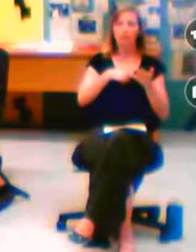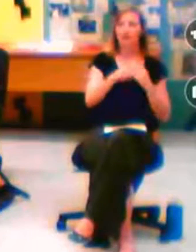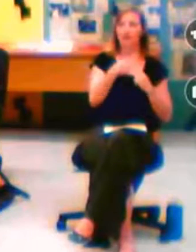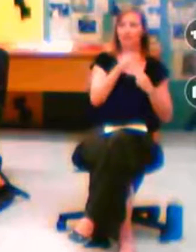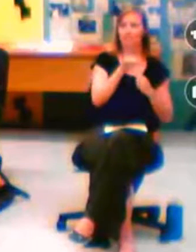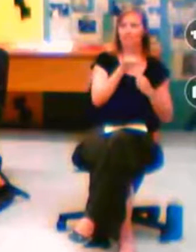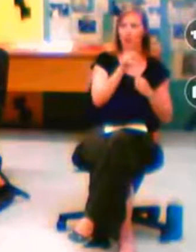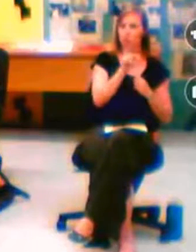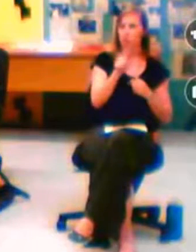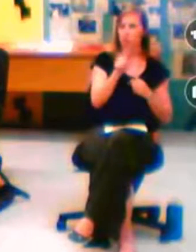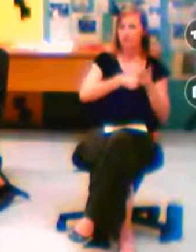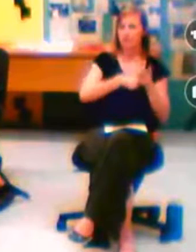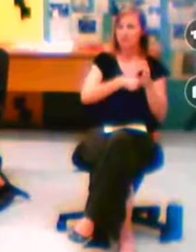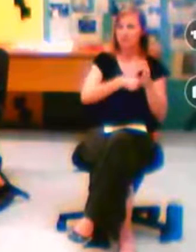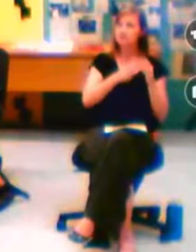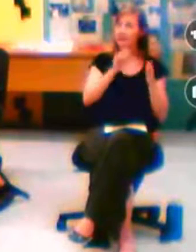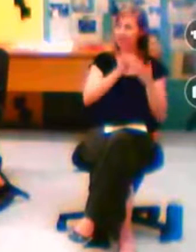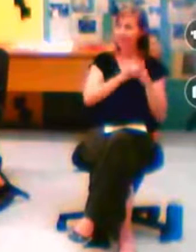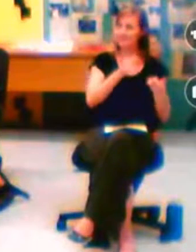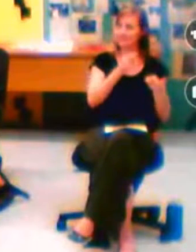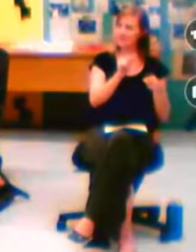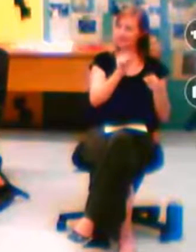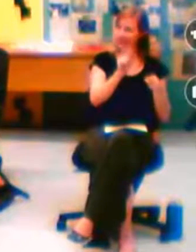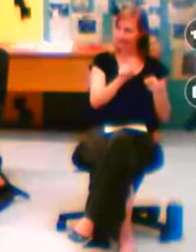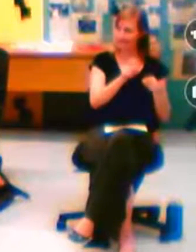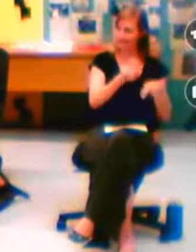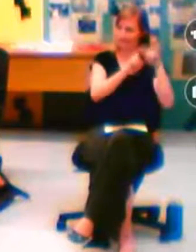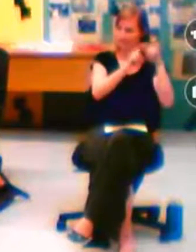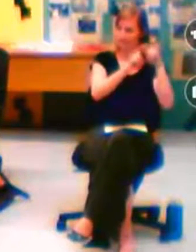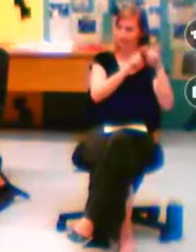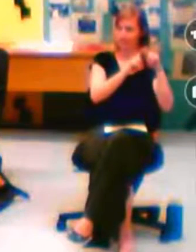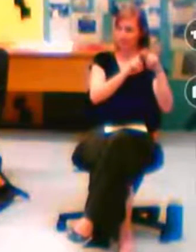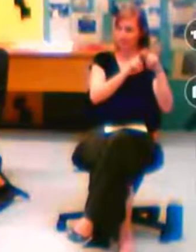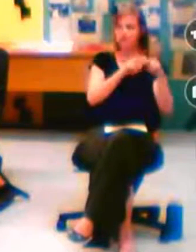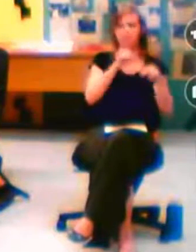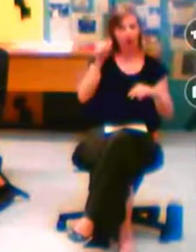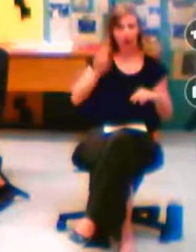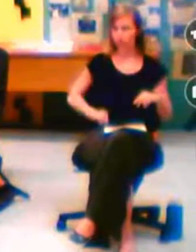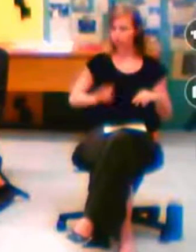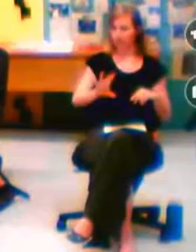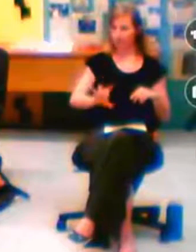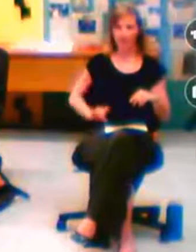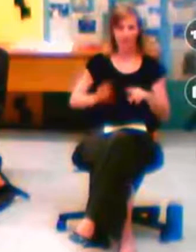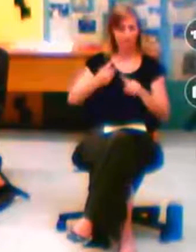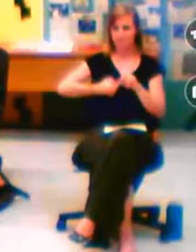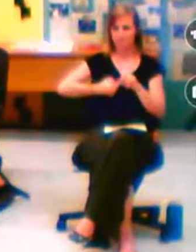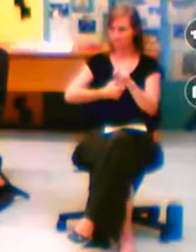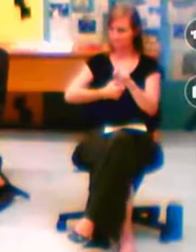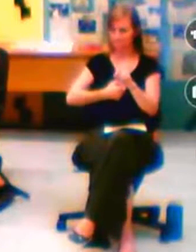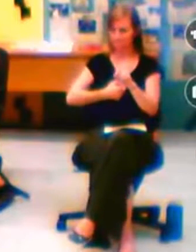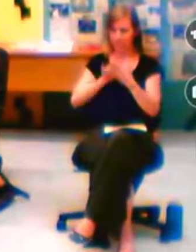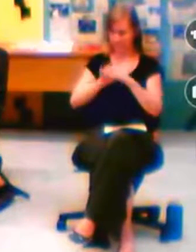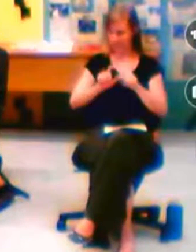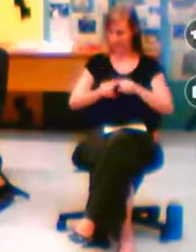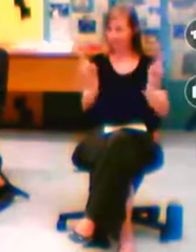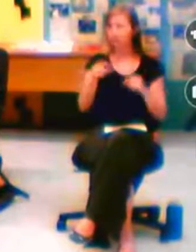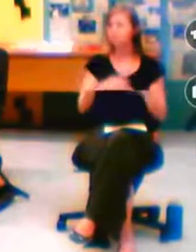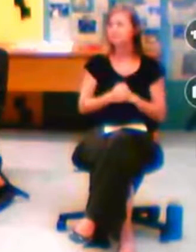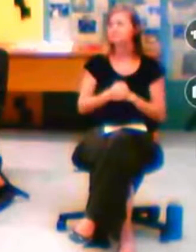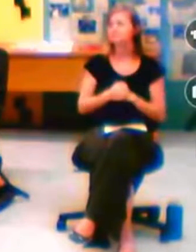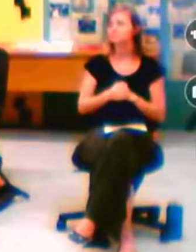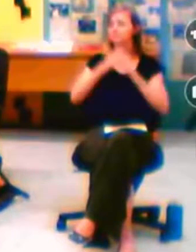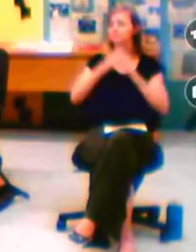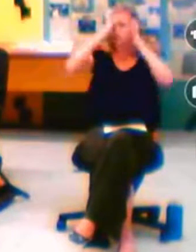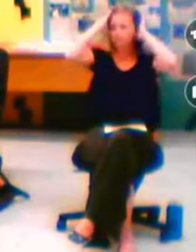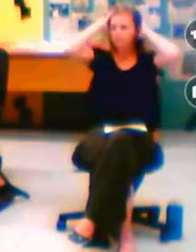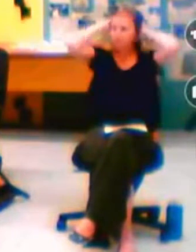Well, if you don't file, you obviously won't pay the income tax. But if you work, you will pay the payroll tax. So your